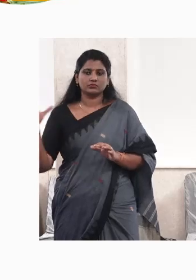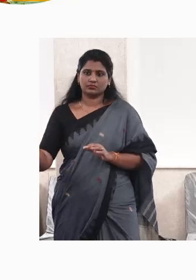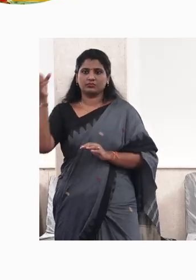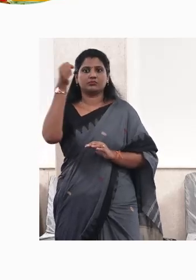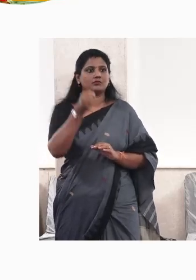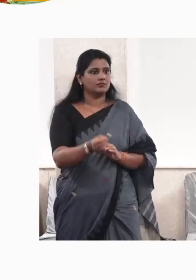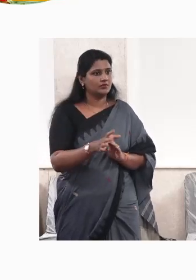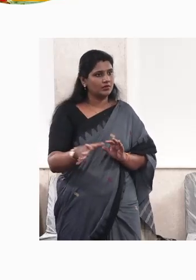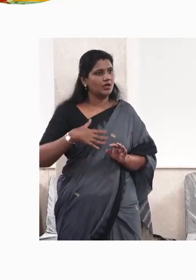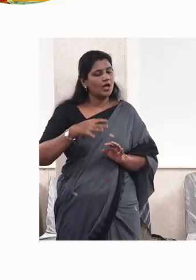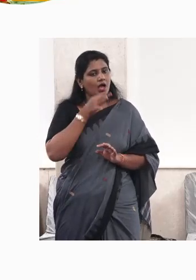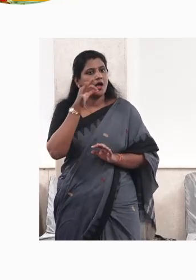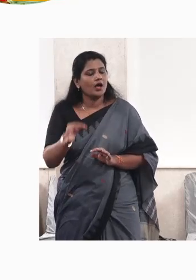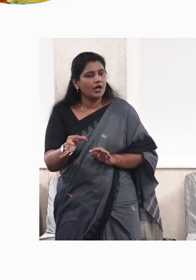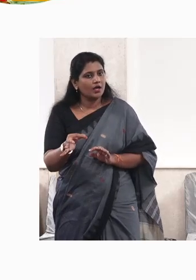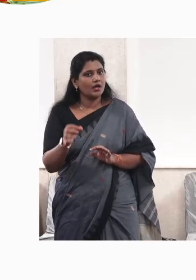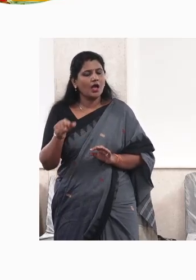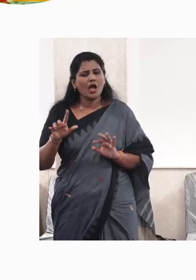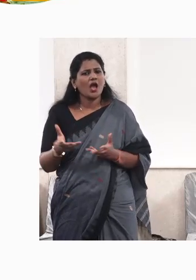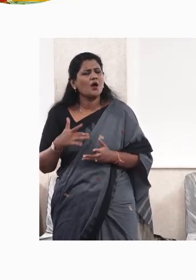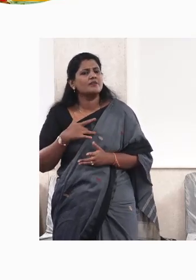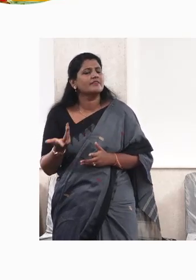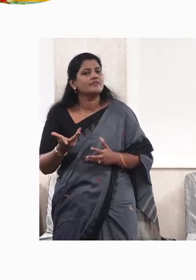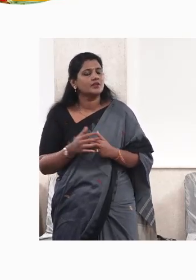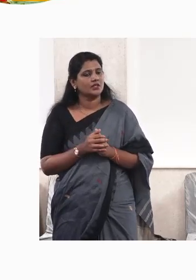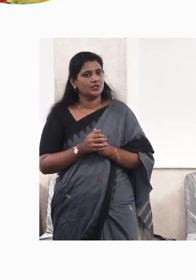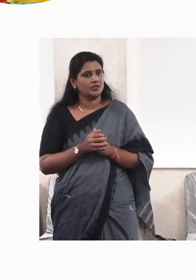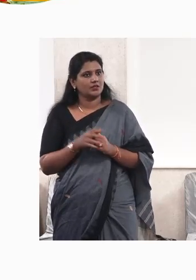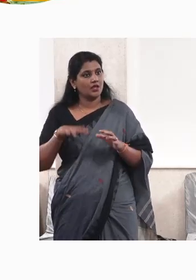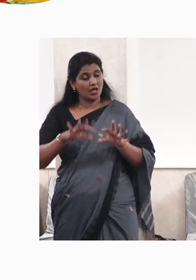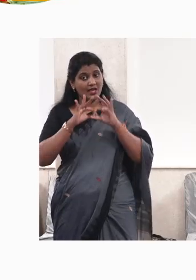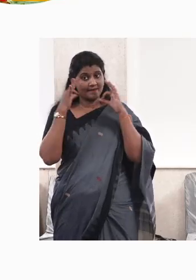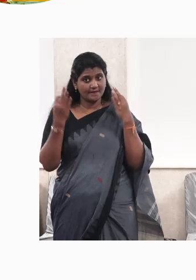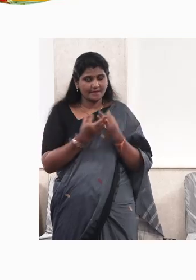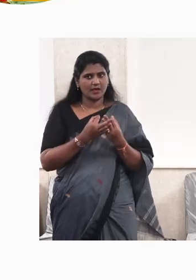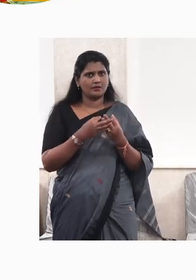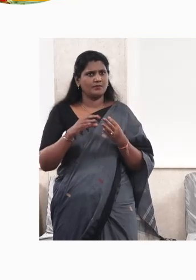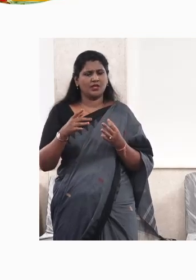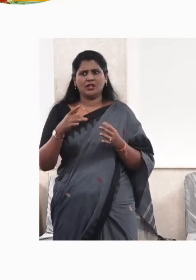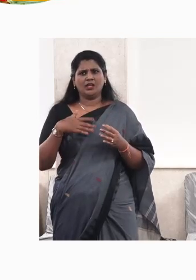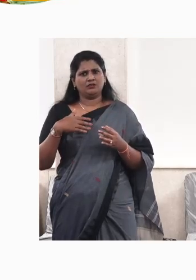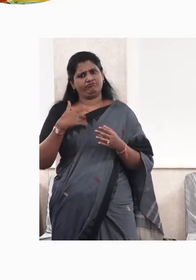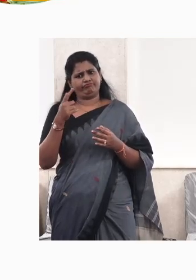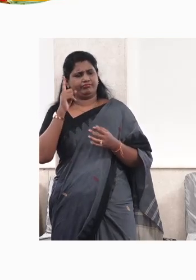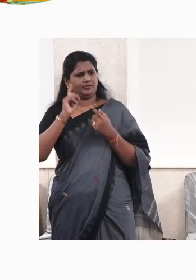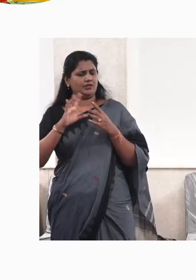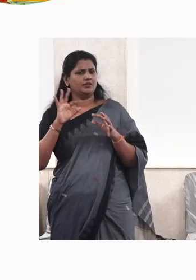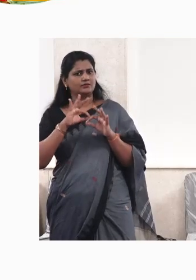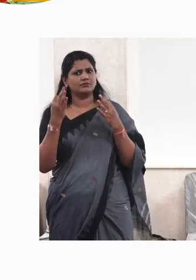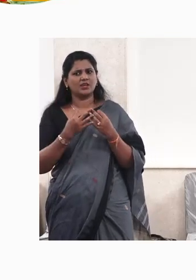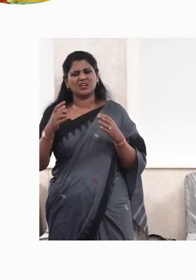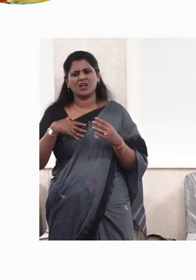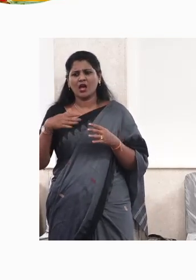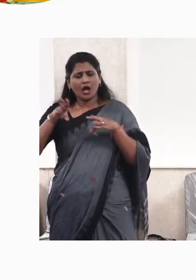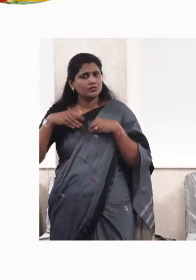asked what the child feel. Though the family was not in favor initially,